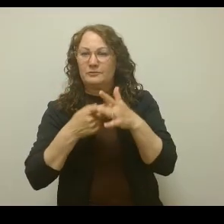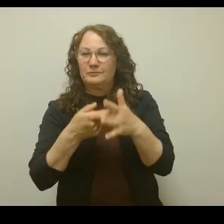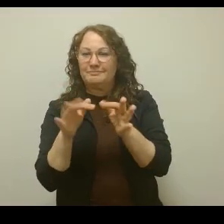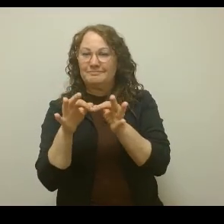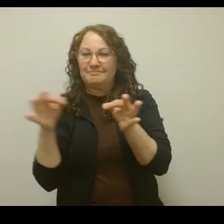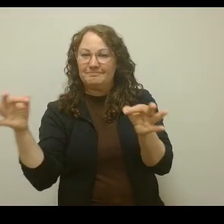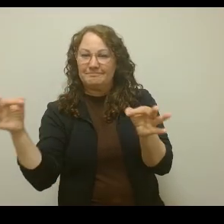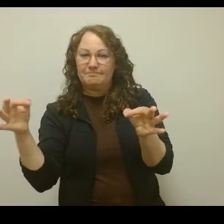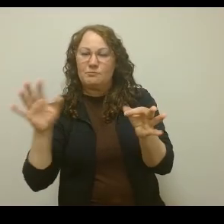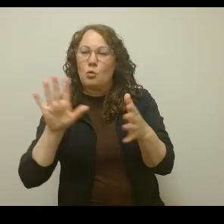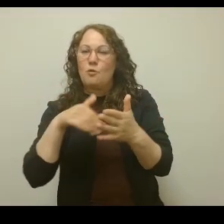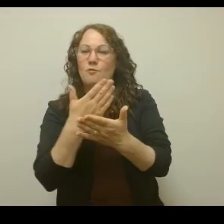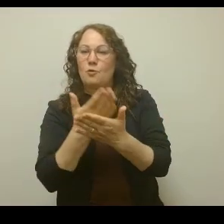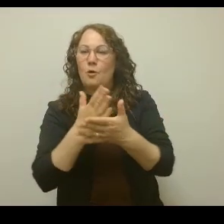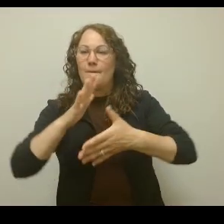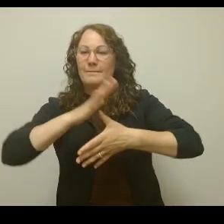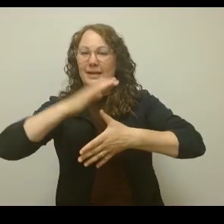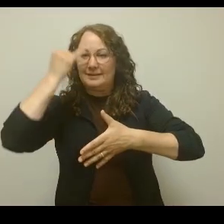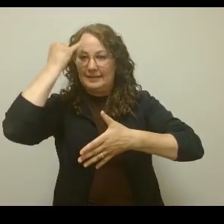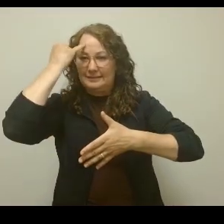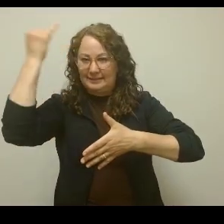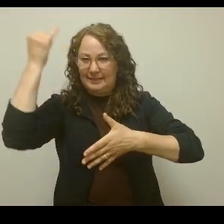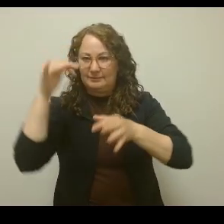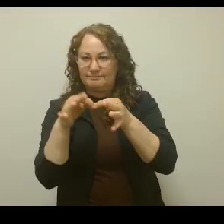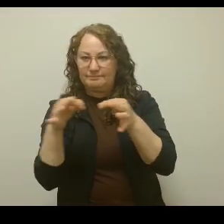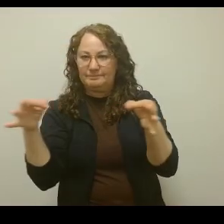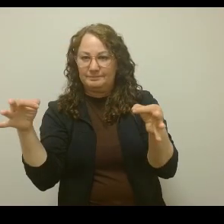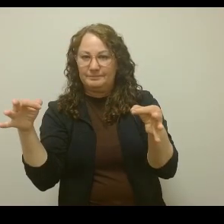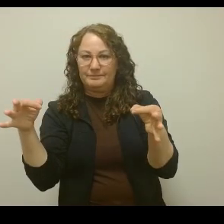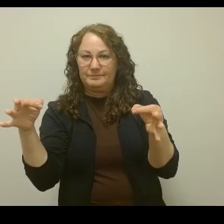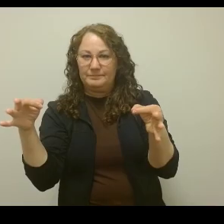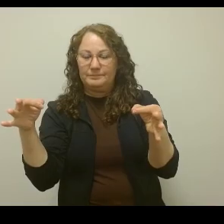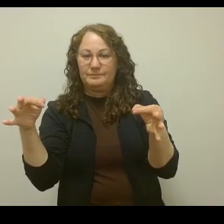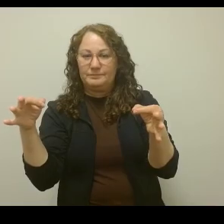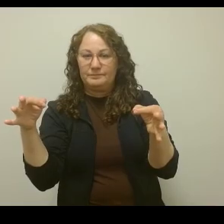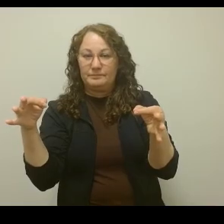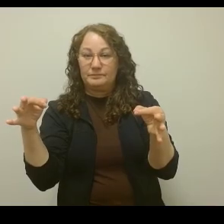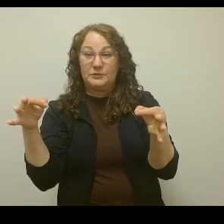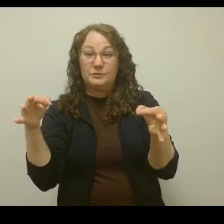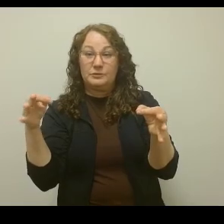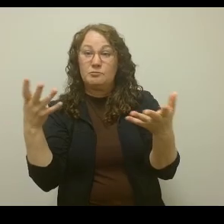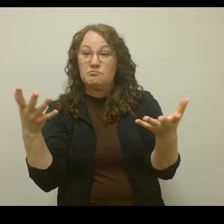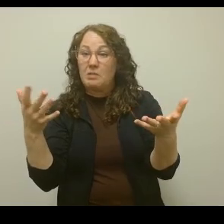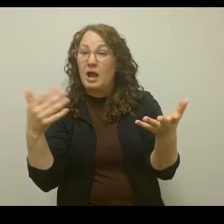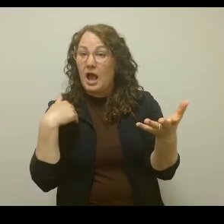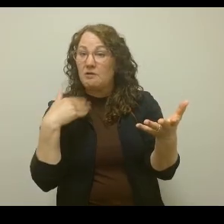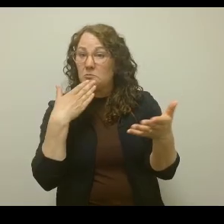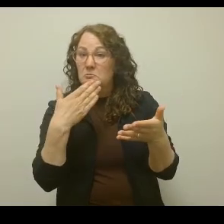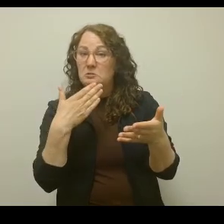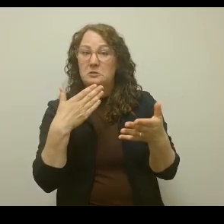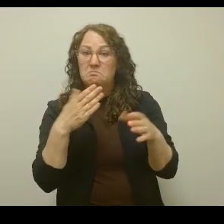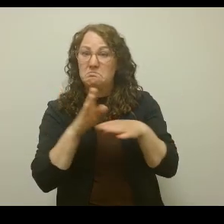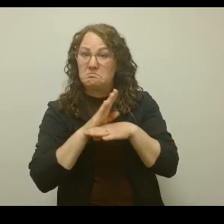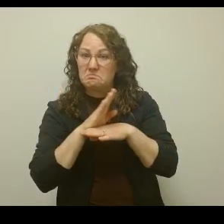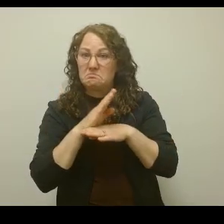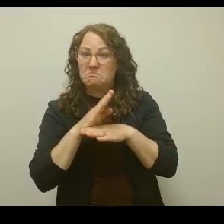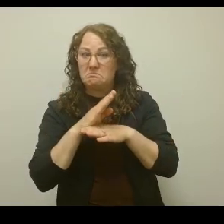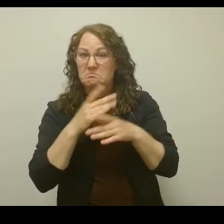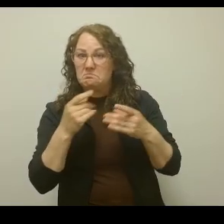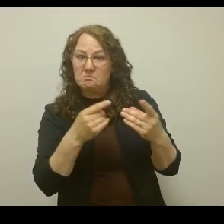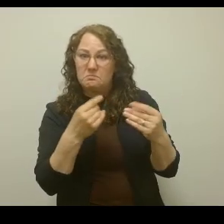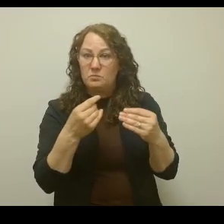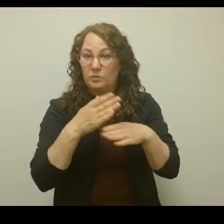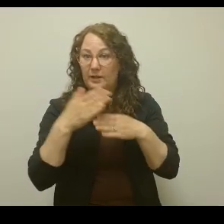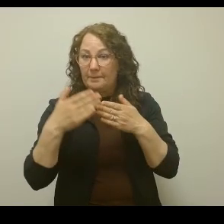the overall main idea. So Mark says, "I had a very productive weekend."